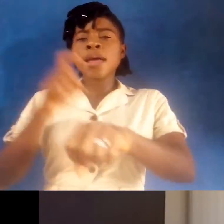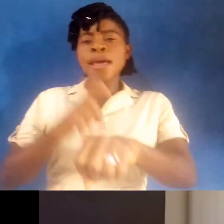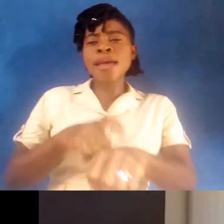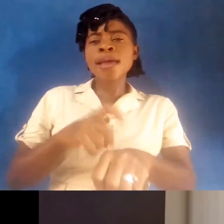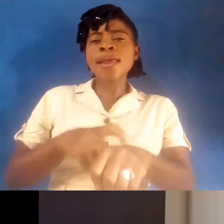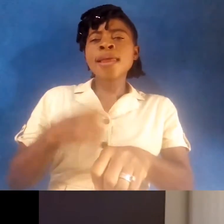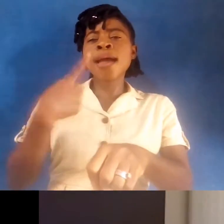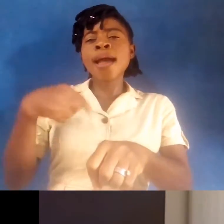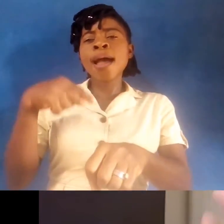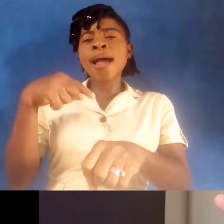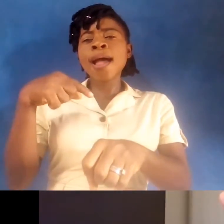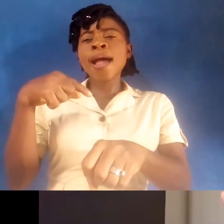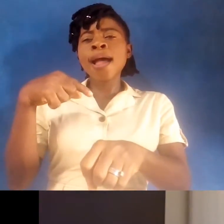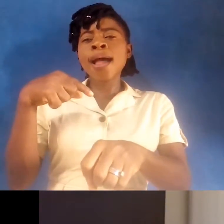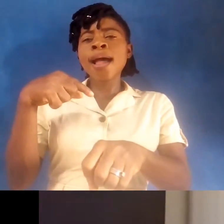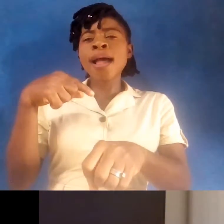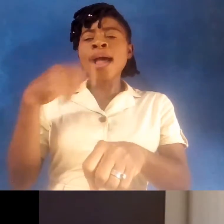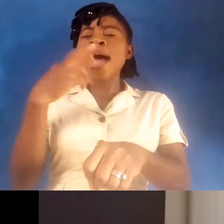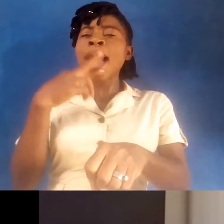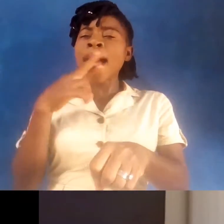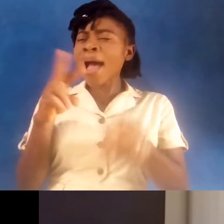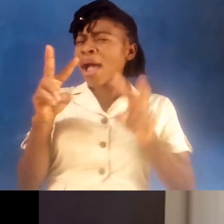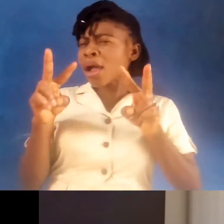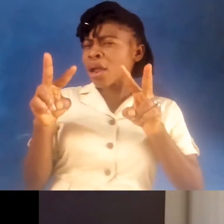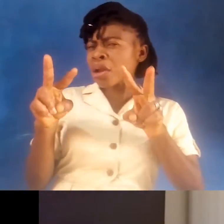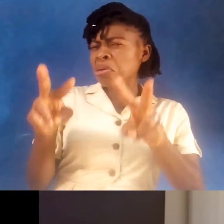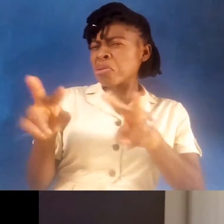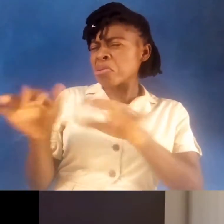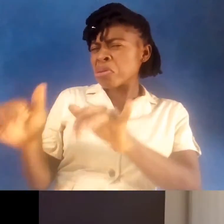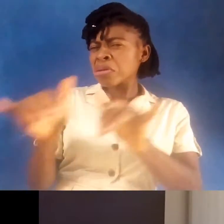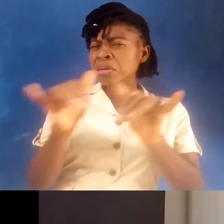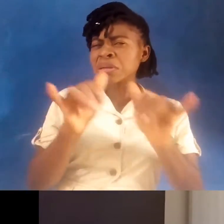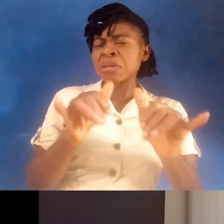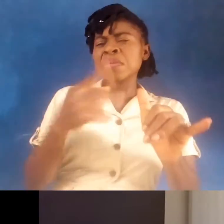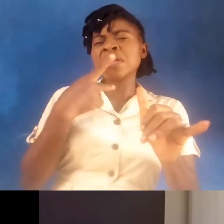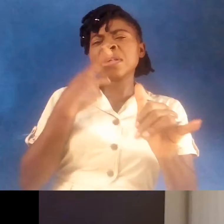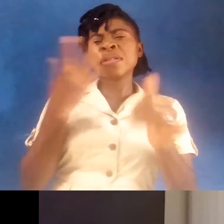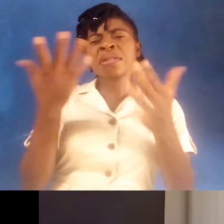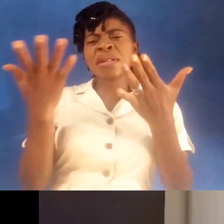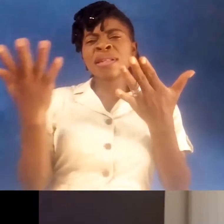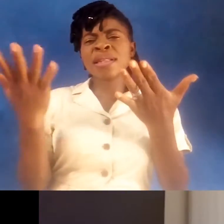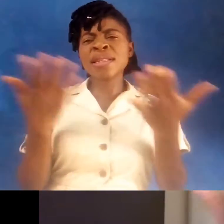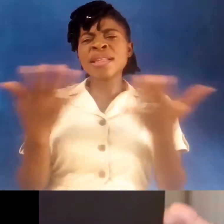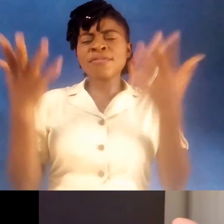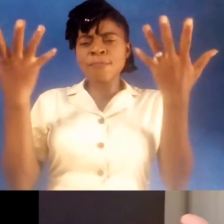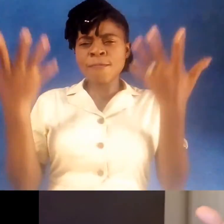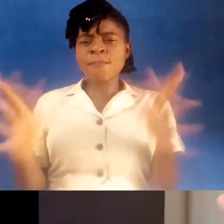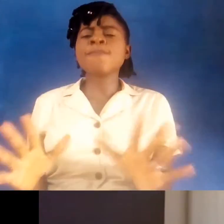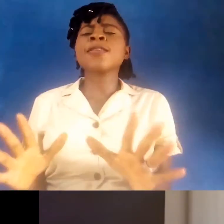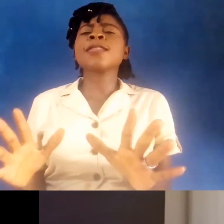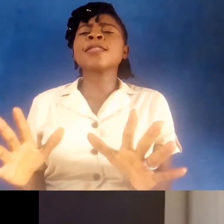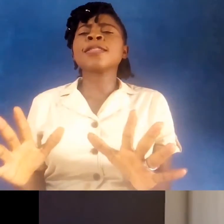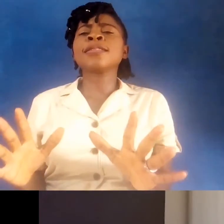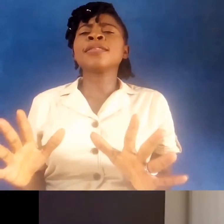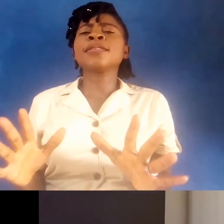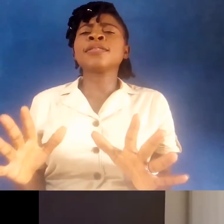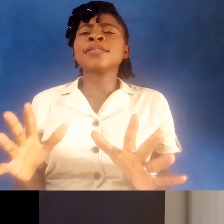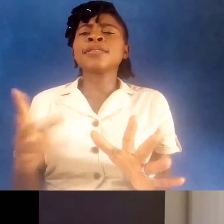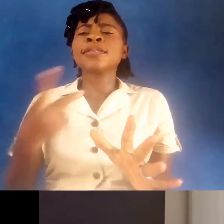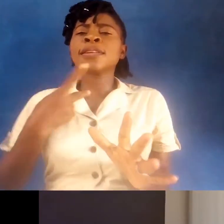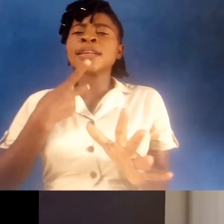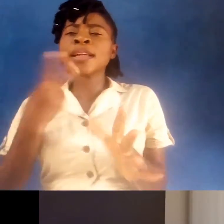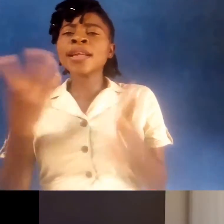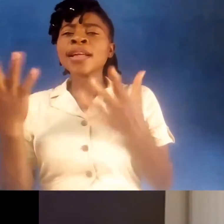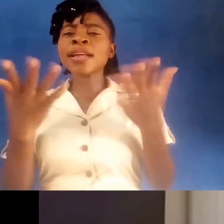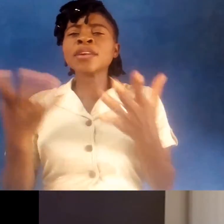as gestures. Some people looked at them as gestural expressions. Others say